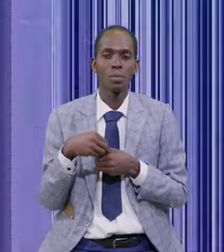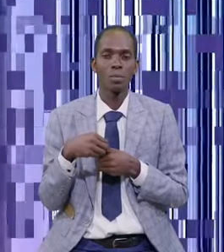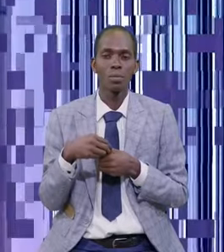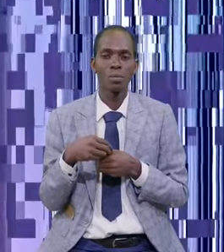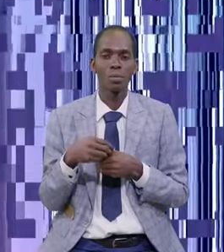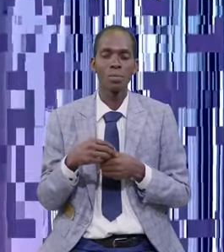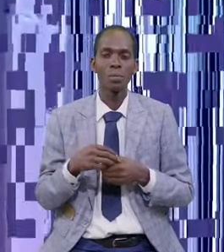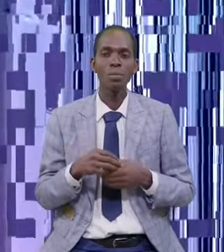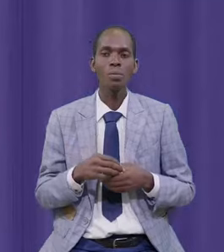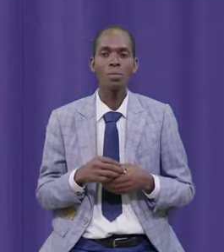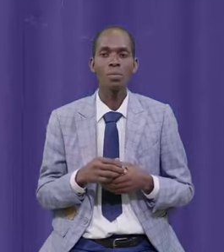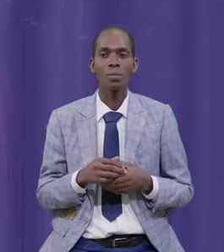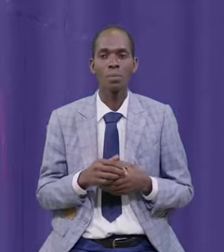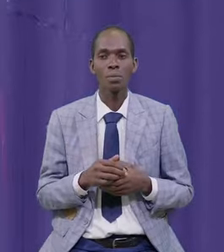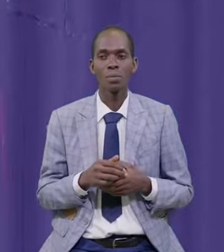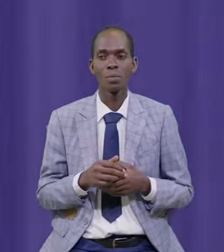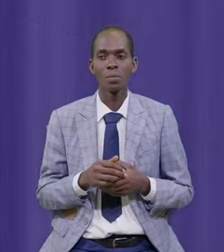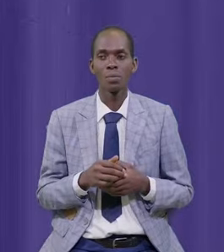with